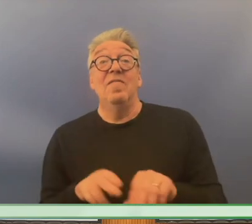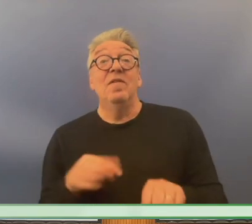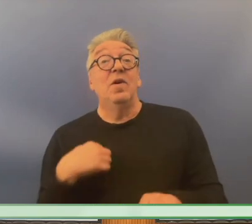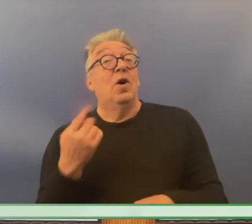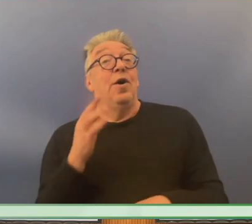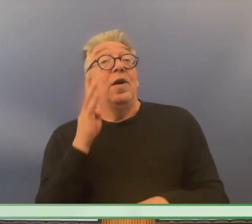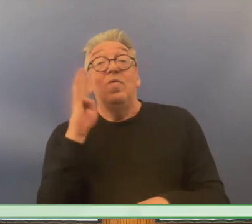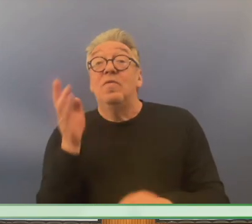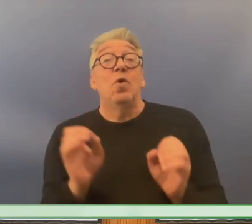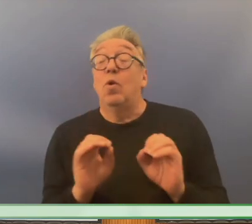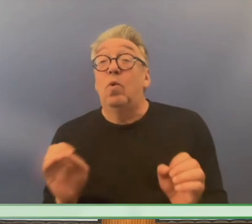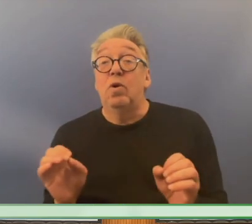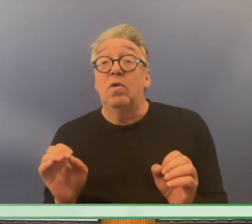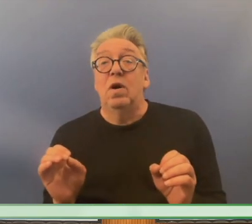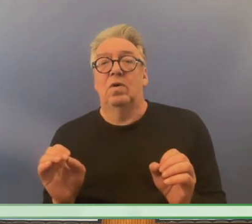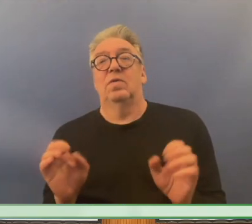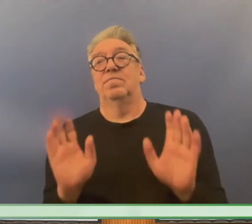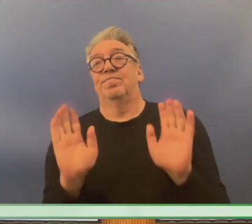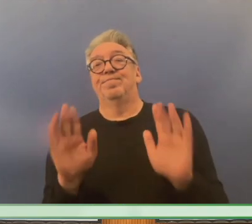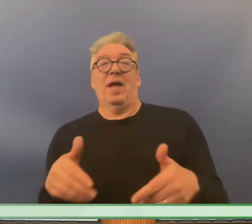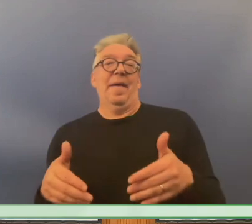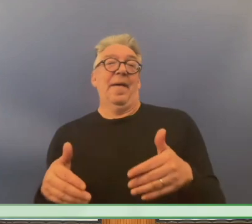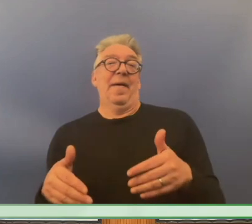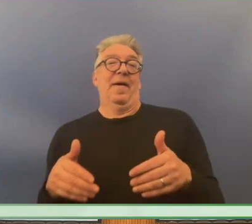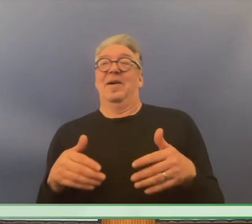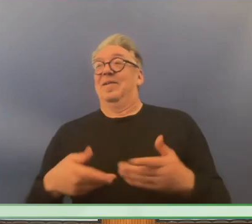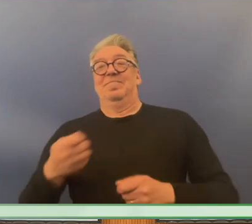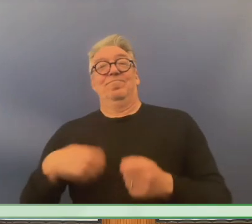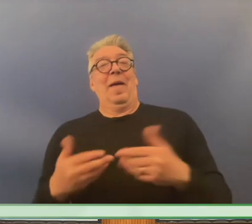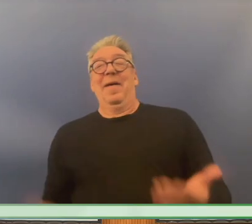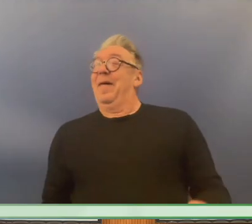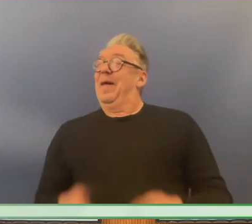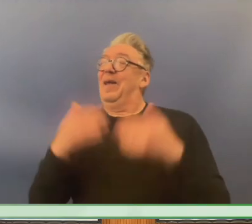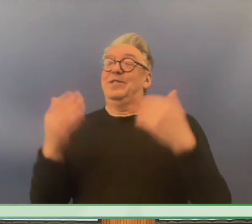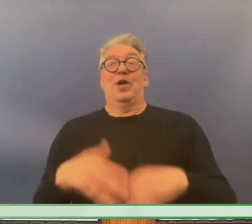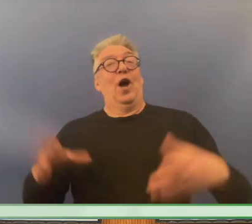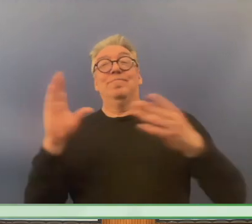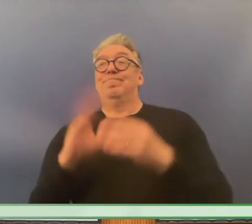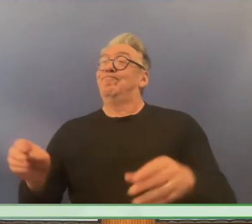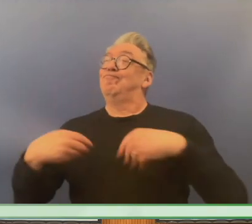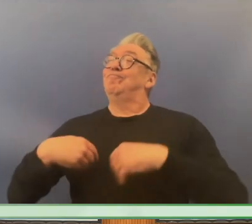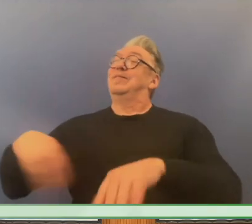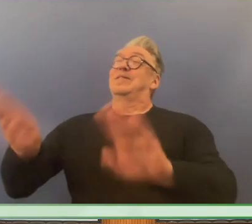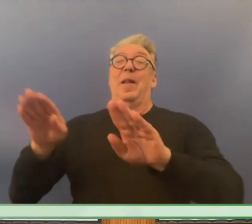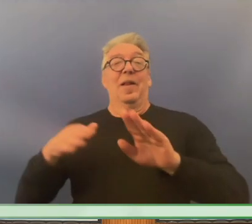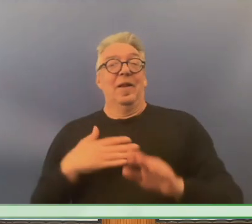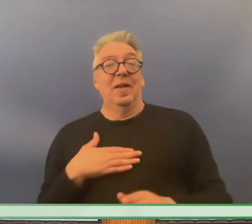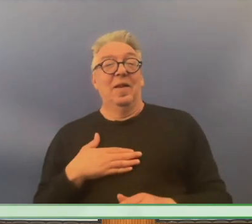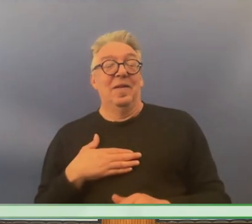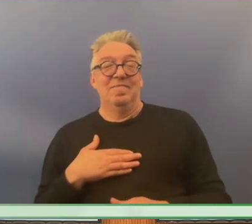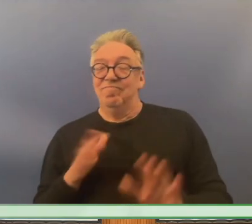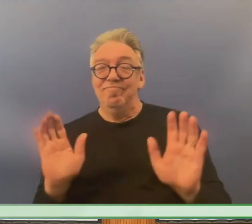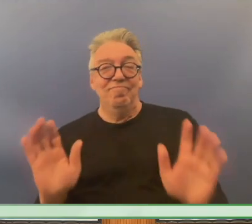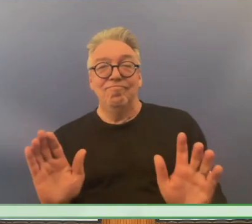it would be a much easier sell. And because it's hard, that's why I know we are